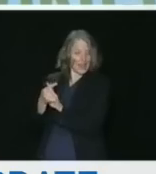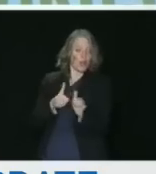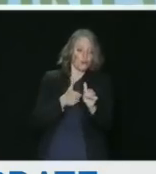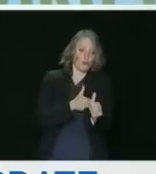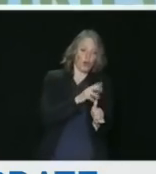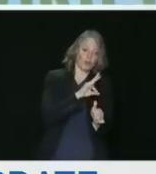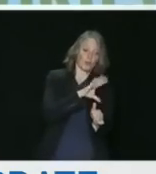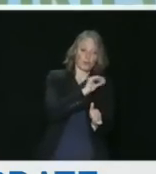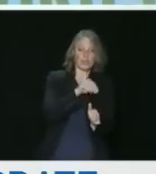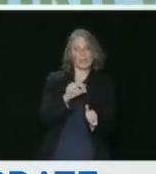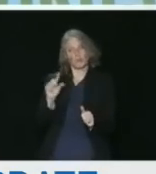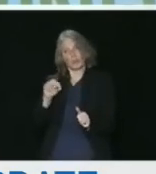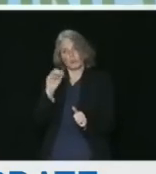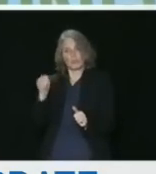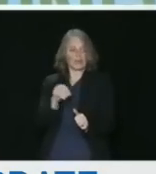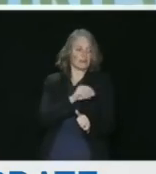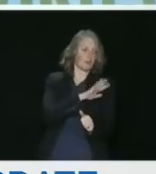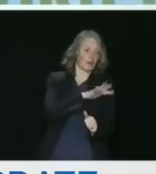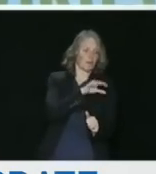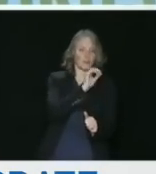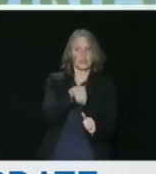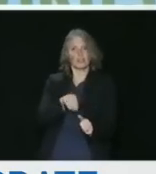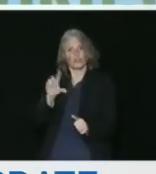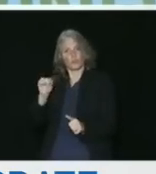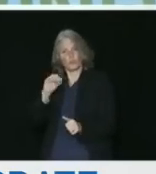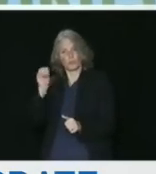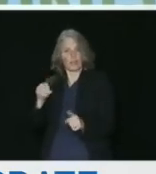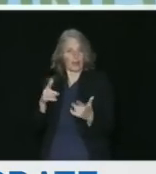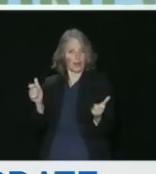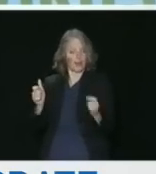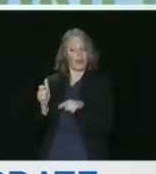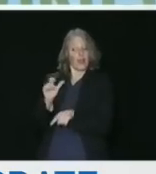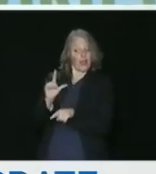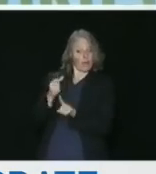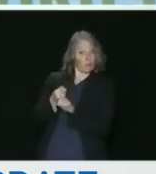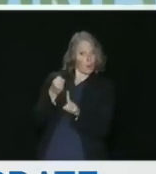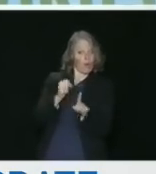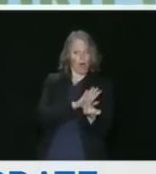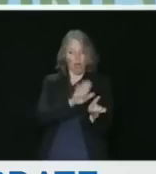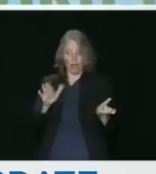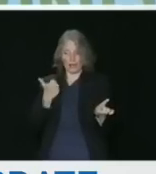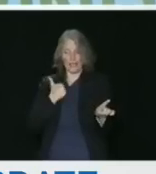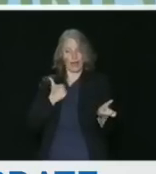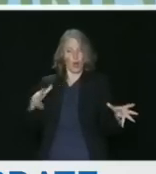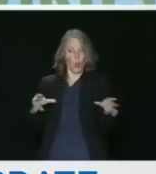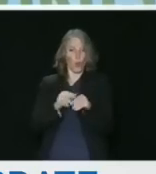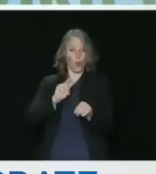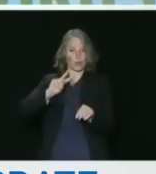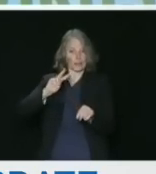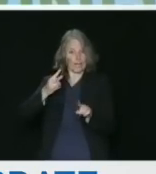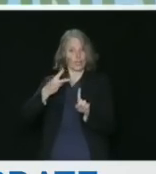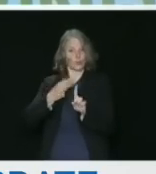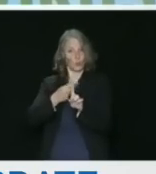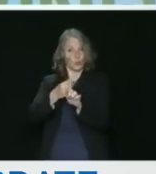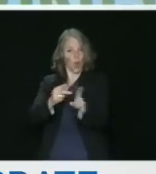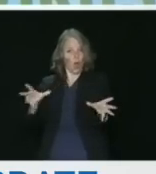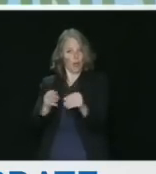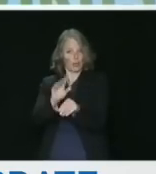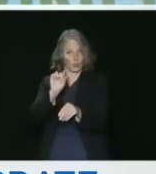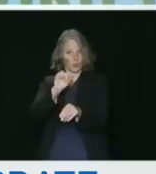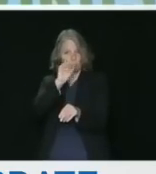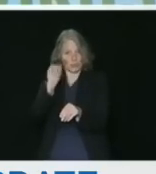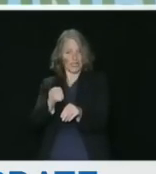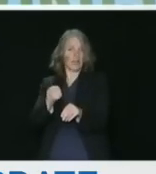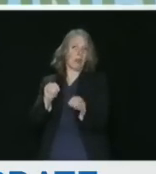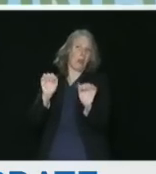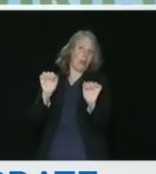you lift measures when 20% have received the second dose. It could be anywhere, from somewhere in that